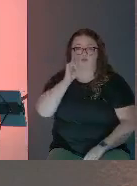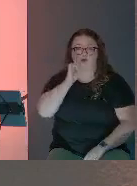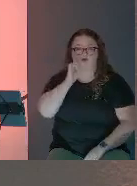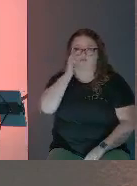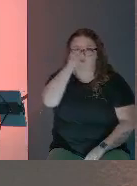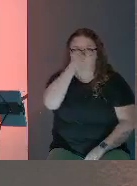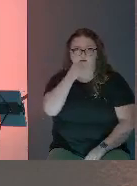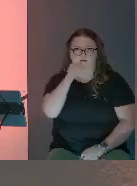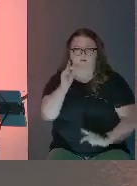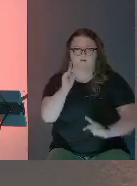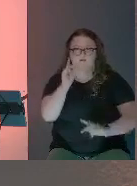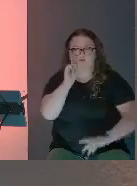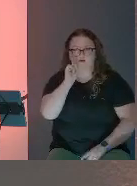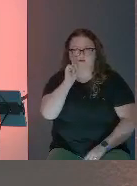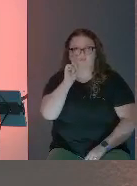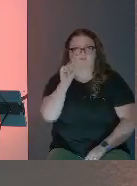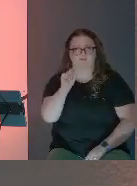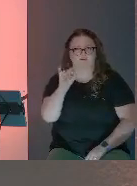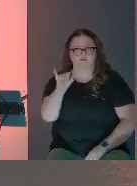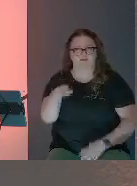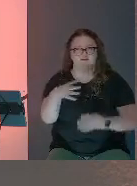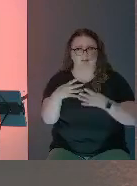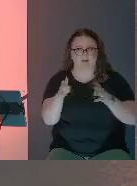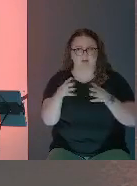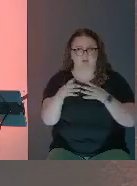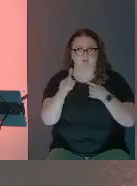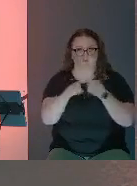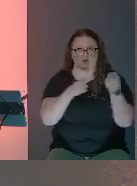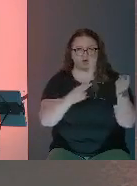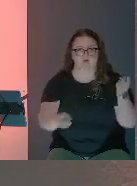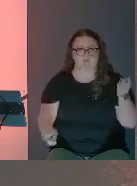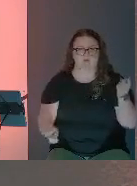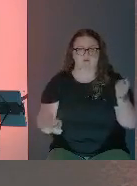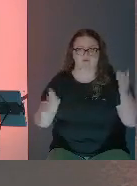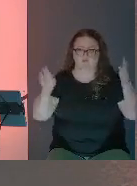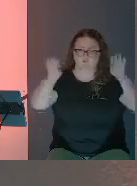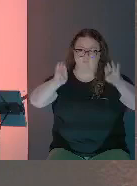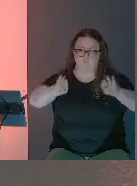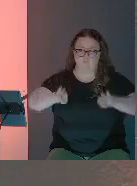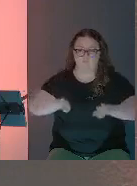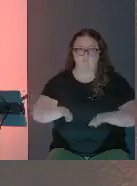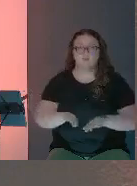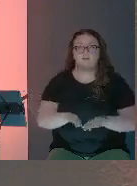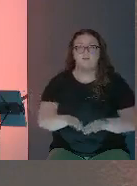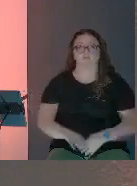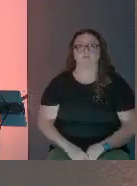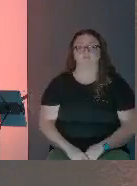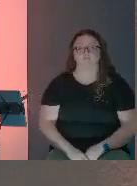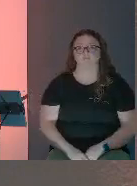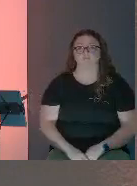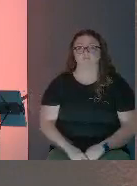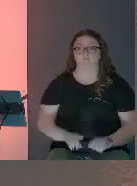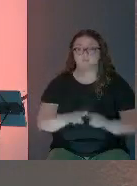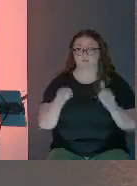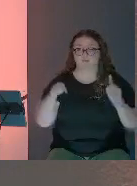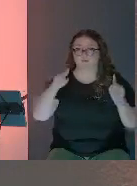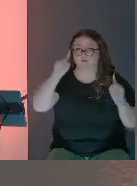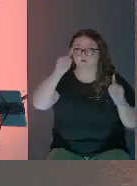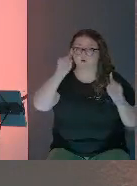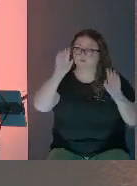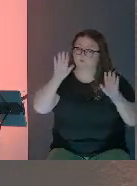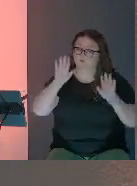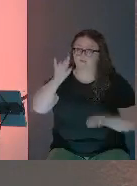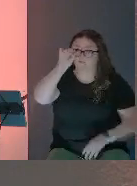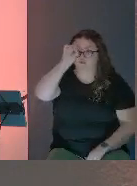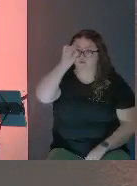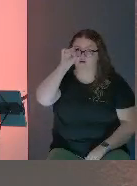So significant and so profound. This thing is a great mystery. Great is the mystery of